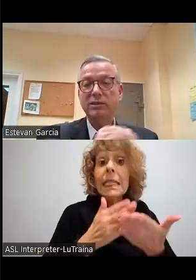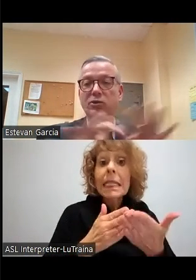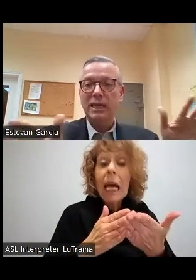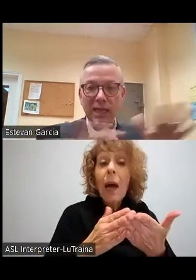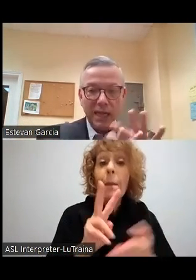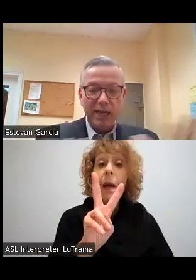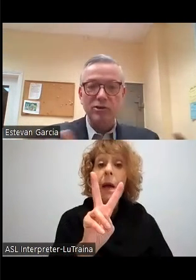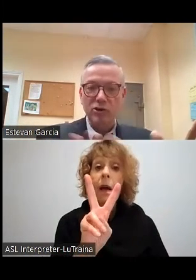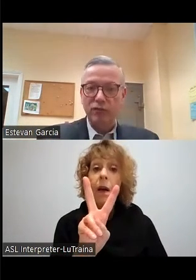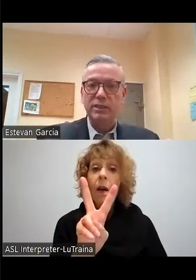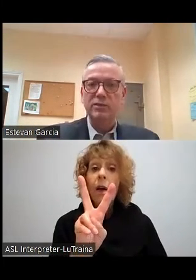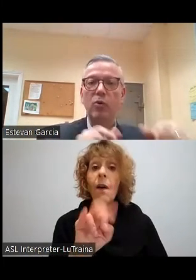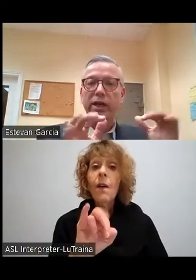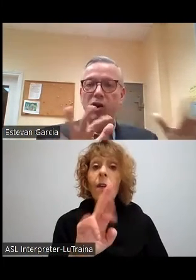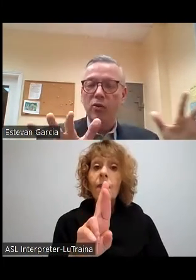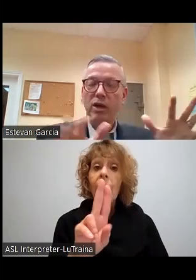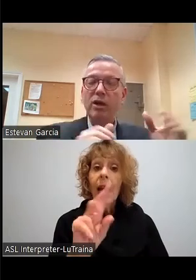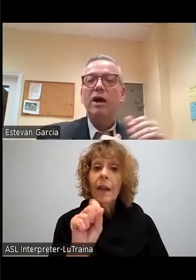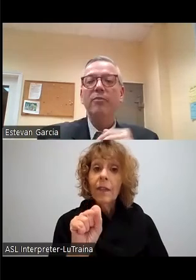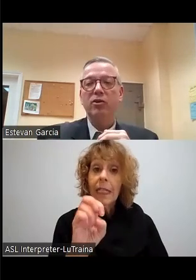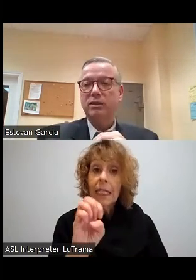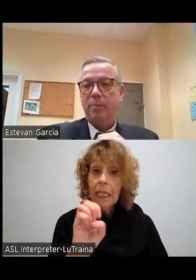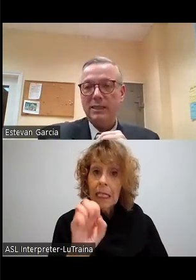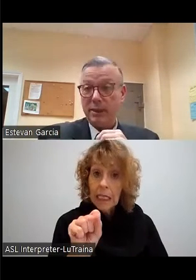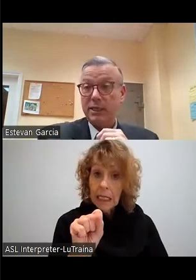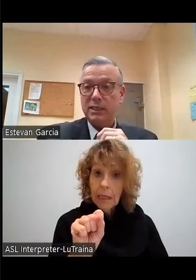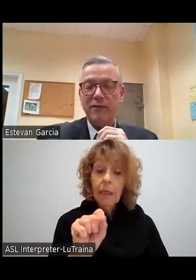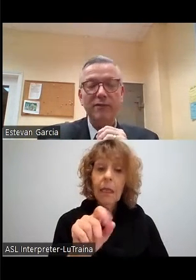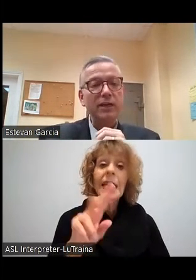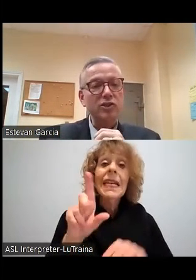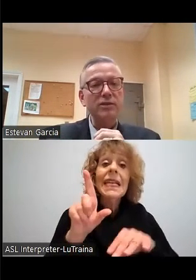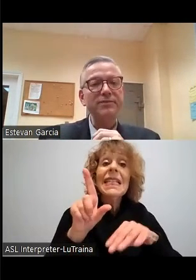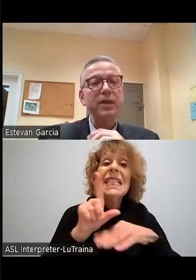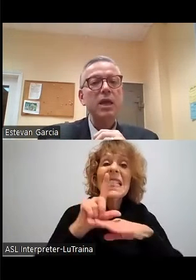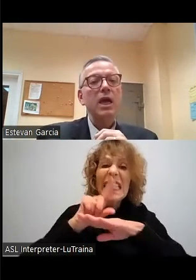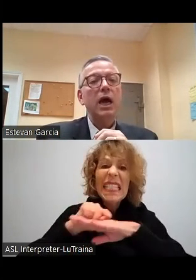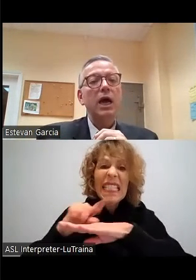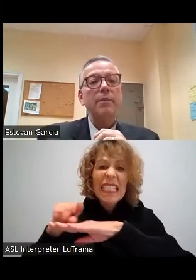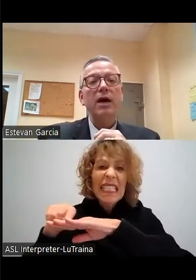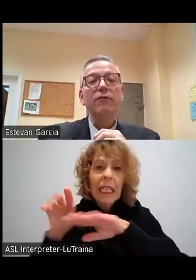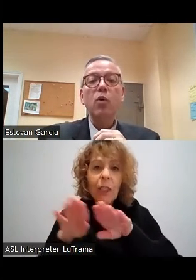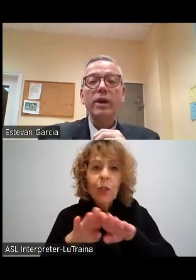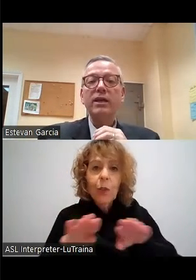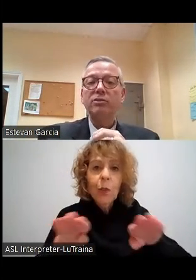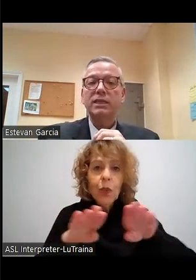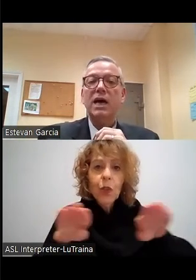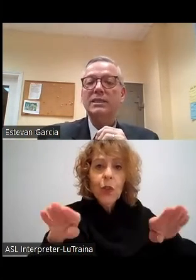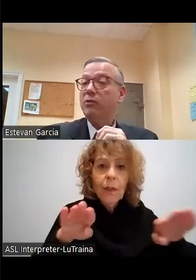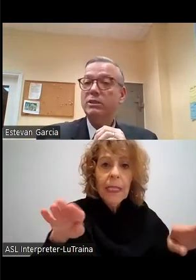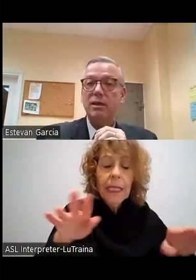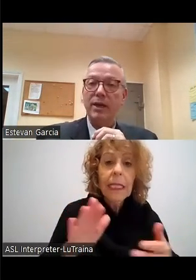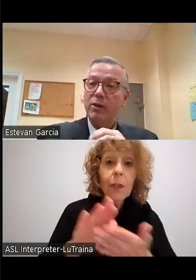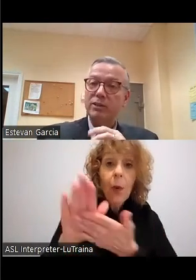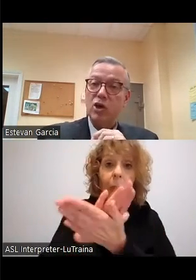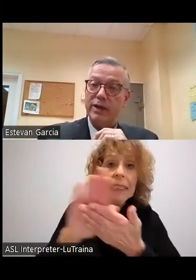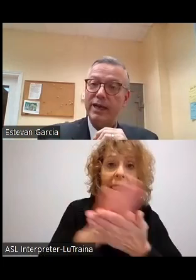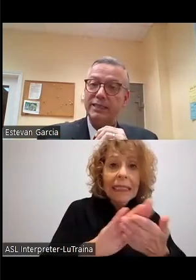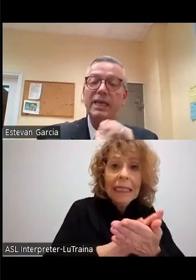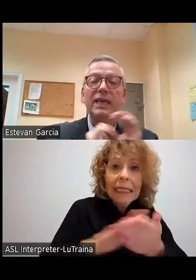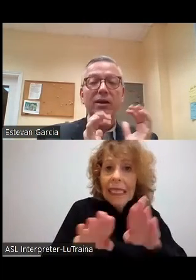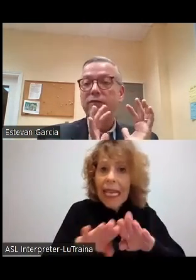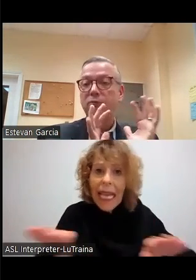for a while. So let's clean our surfaces when we know there's the possibility of infection. Avoid close contact with somebody who